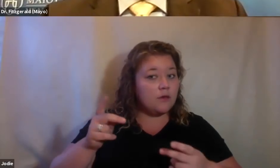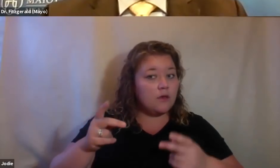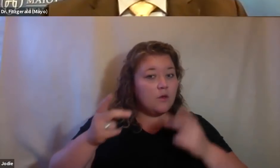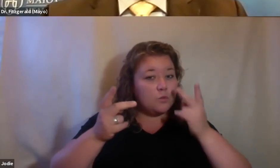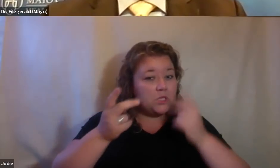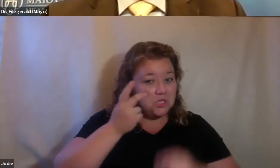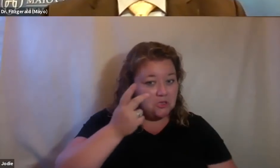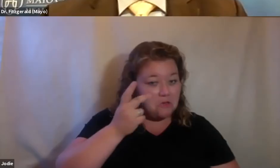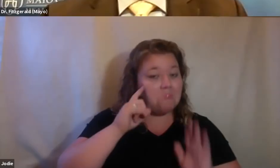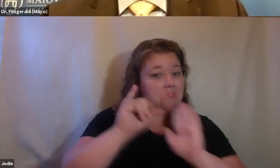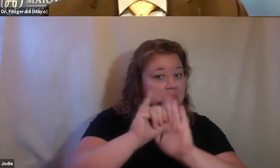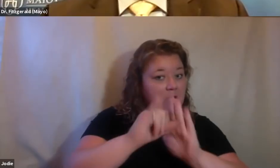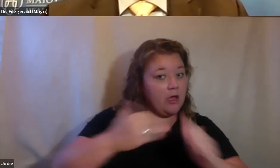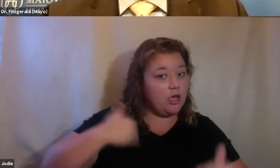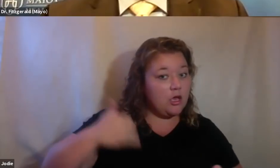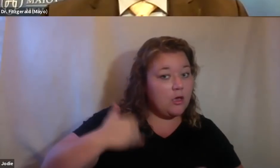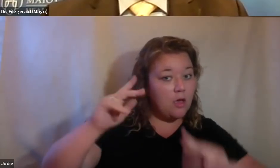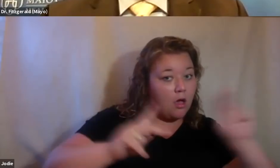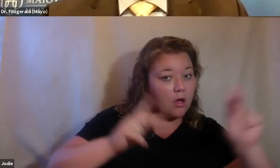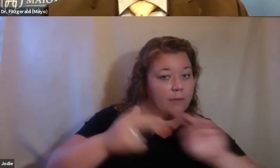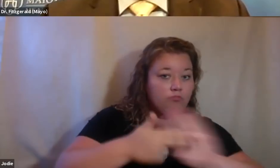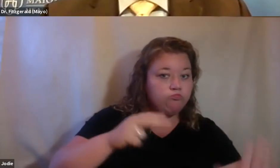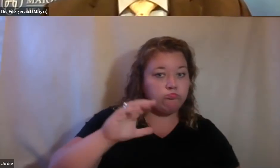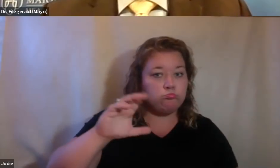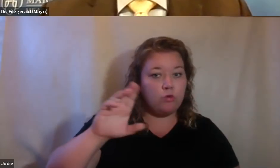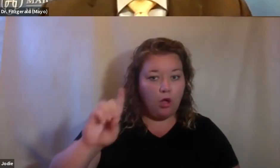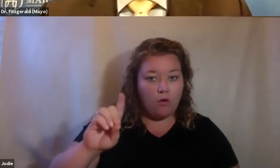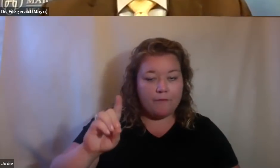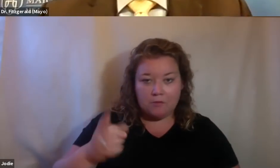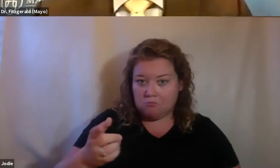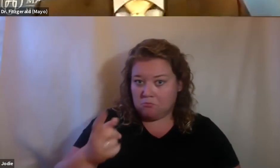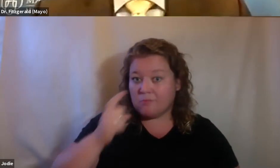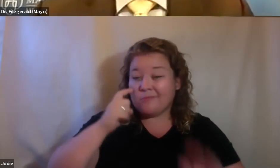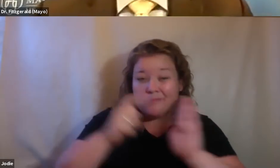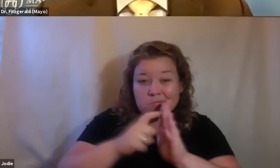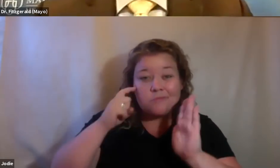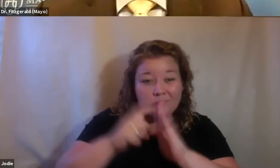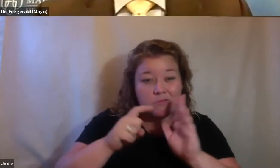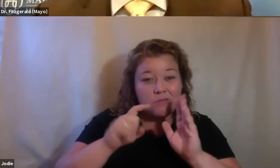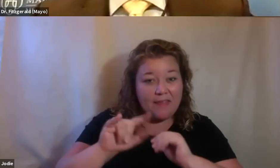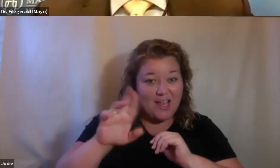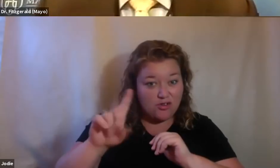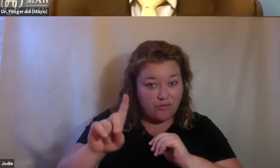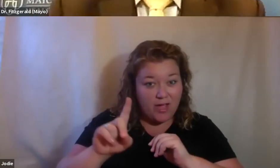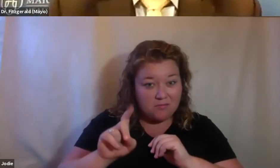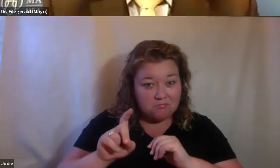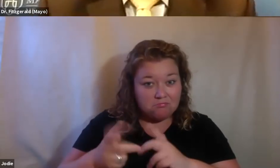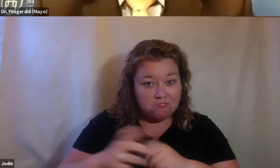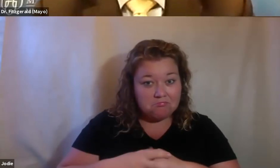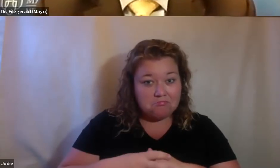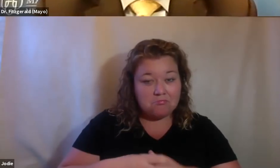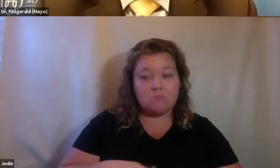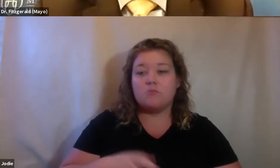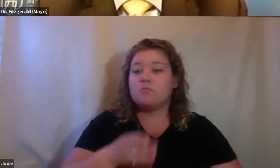people, and is that a concern? I can only speak to our experience in